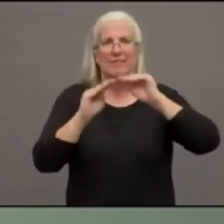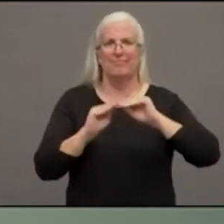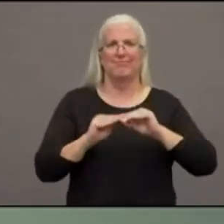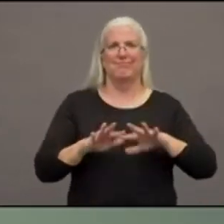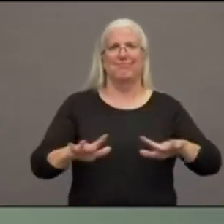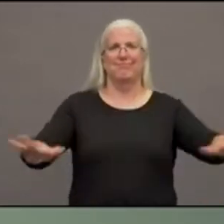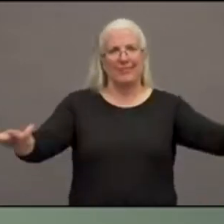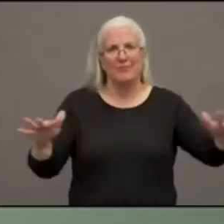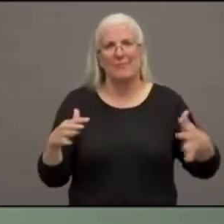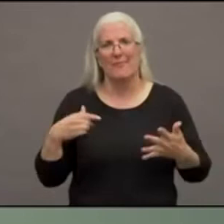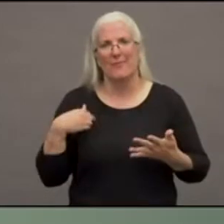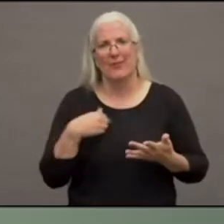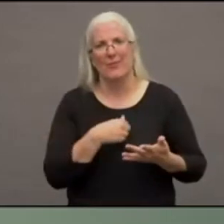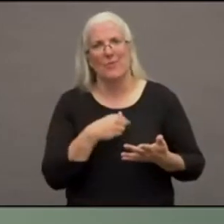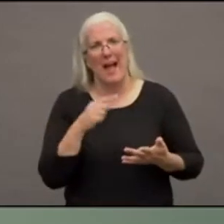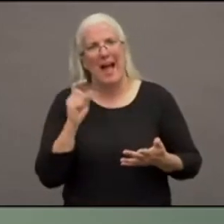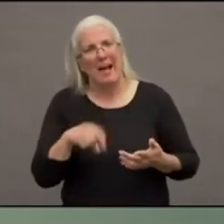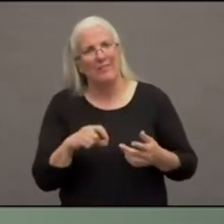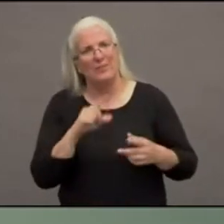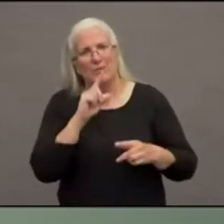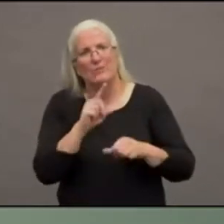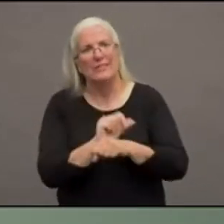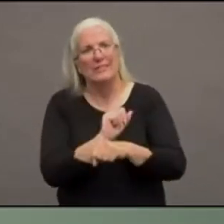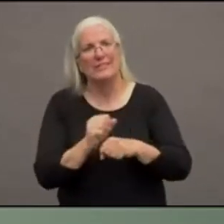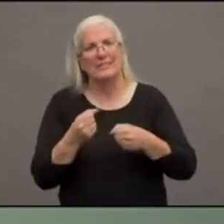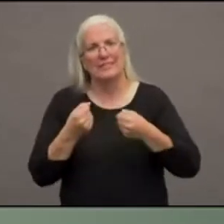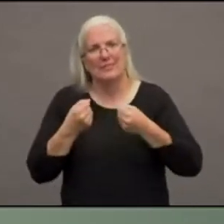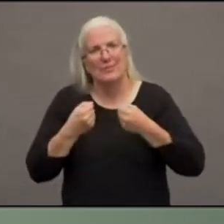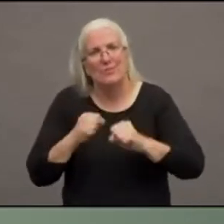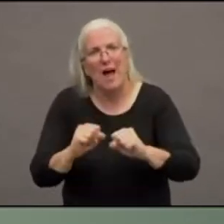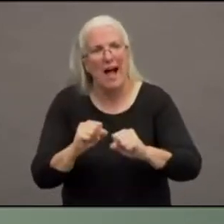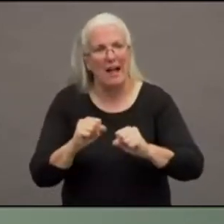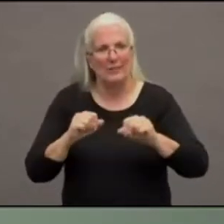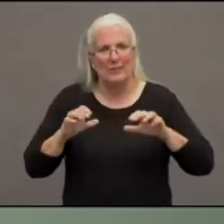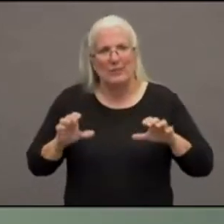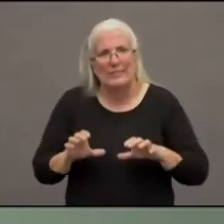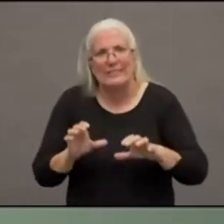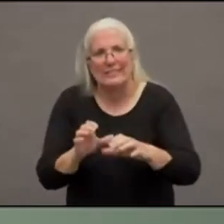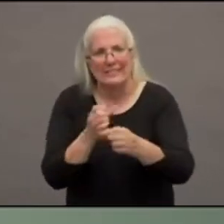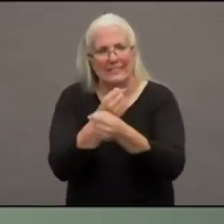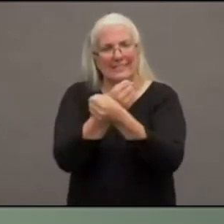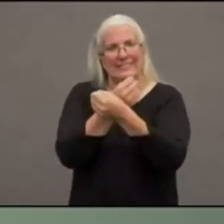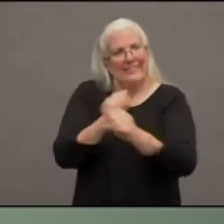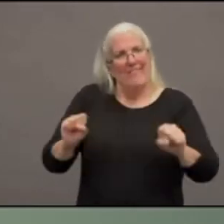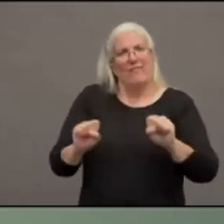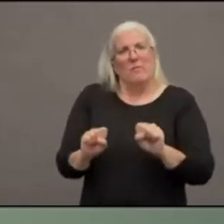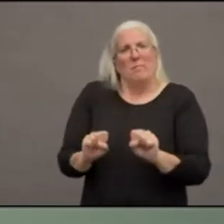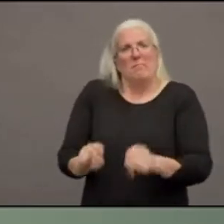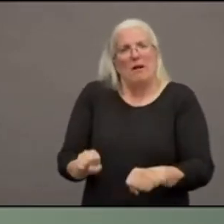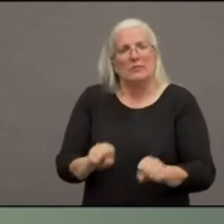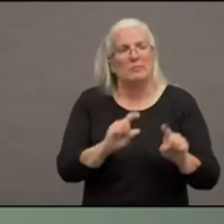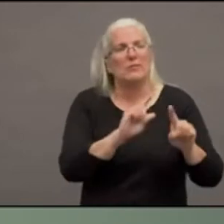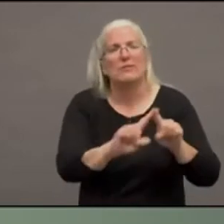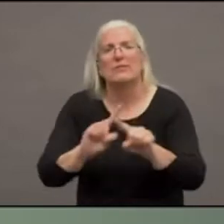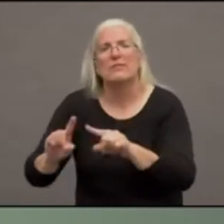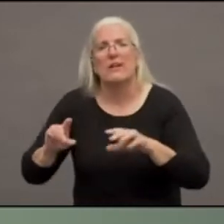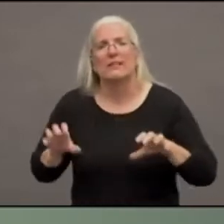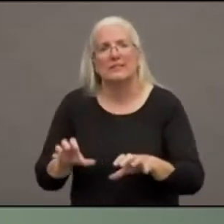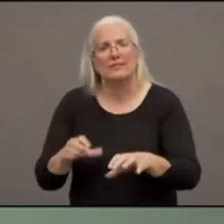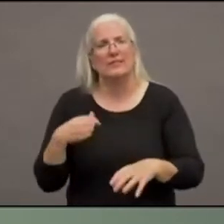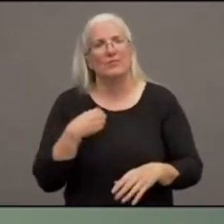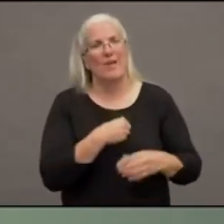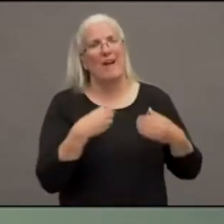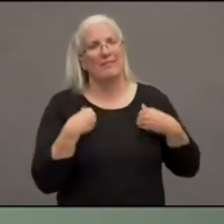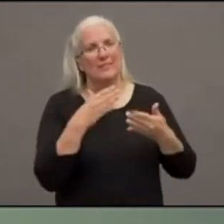many activities as reasonable and safe that we can. I'm one of those folks who hasn't been able to get a